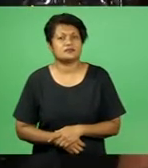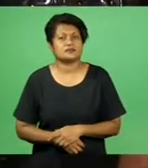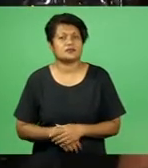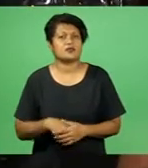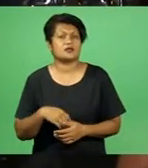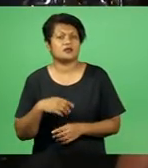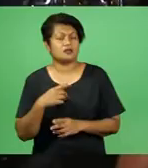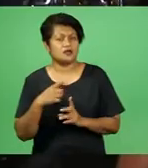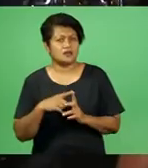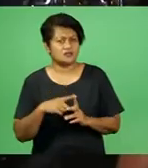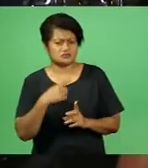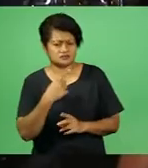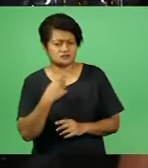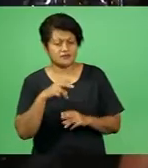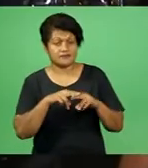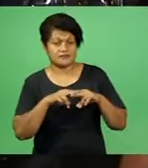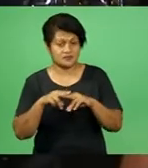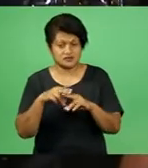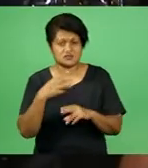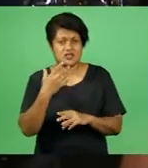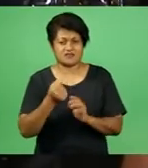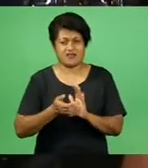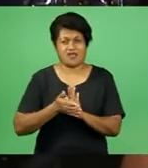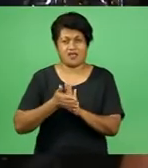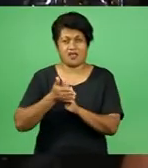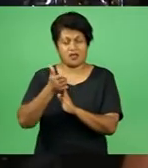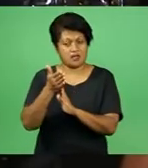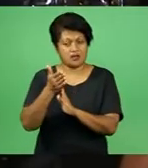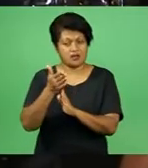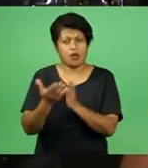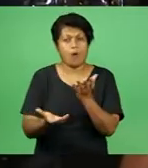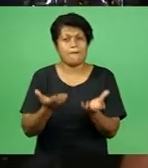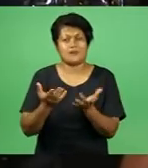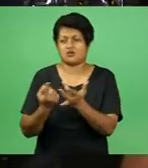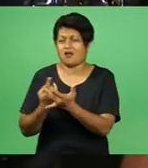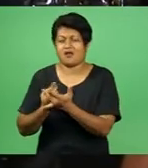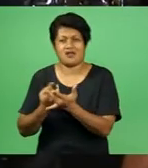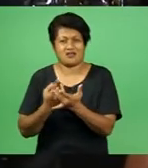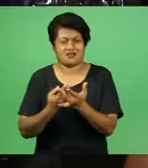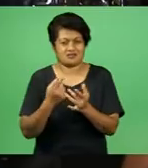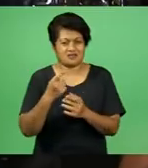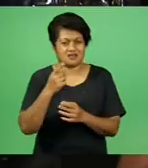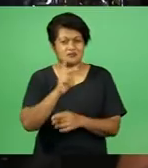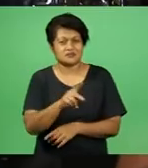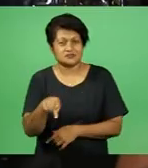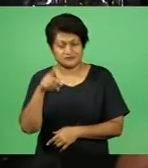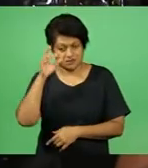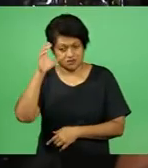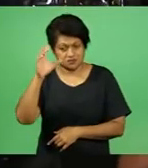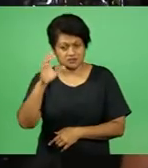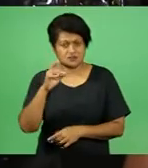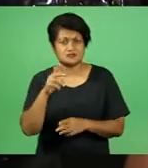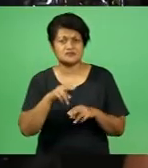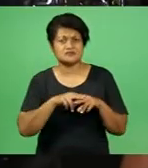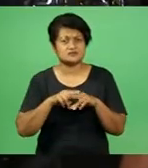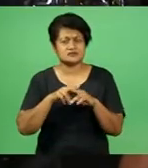Edwin, Fiji is a relatively high mobility country compared to other Pacific Island countries. The Fiji Bureau of Statistics